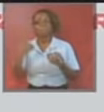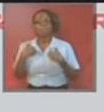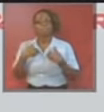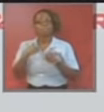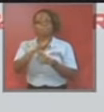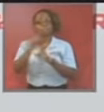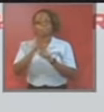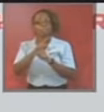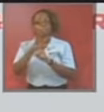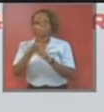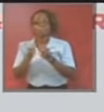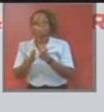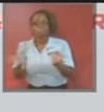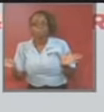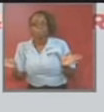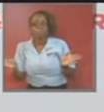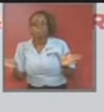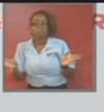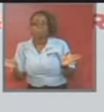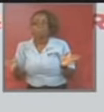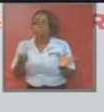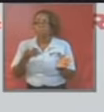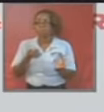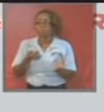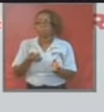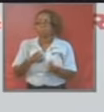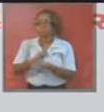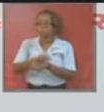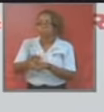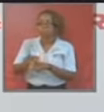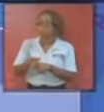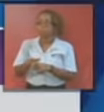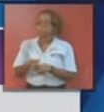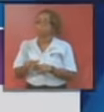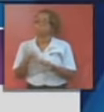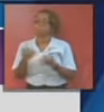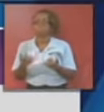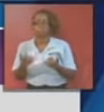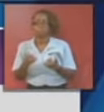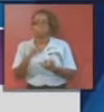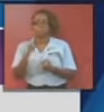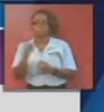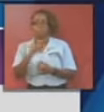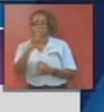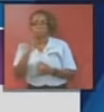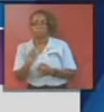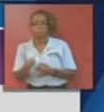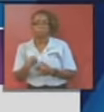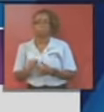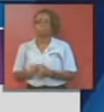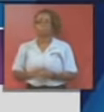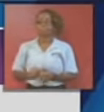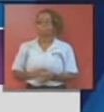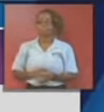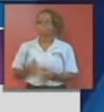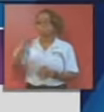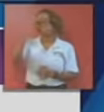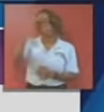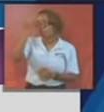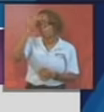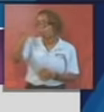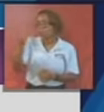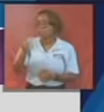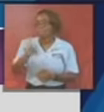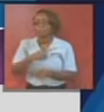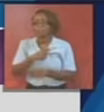going to address some of them this morning again. Question 1. Why is a vaccine necessary if